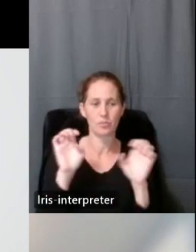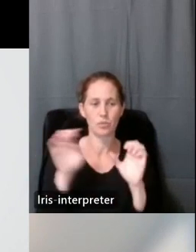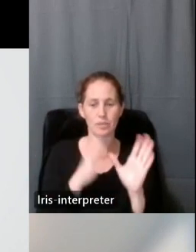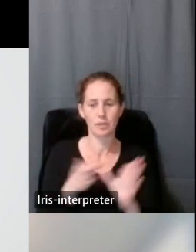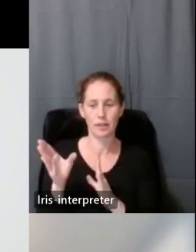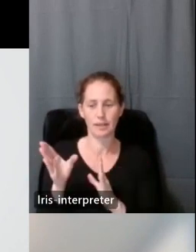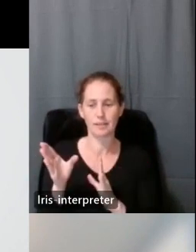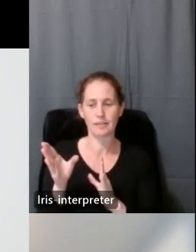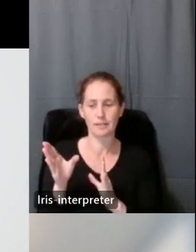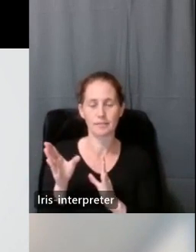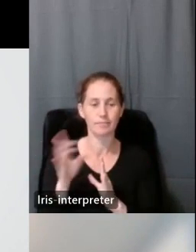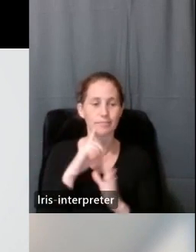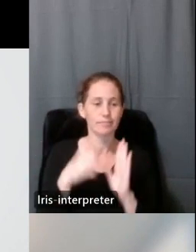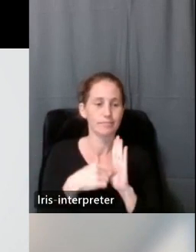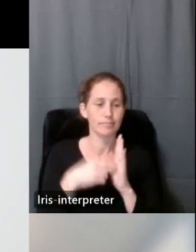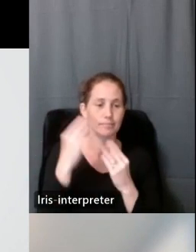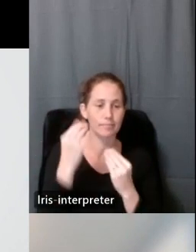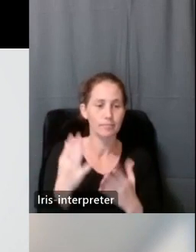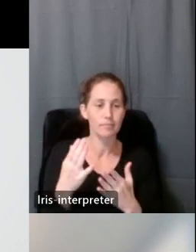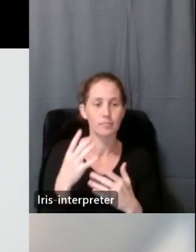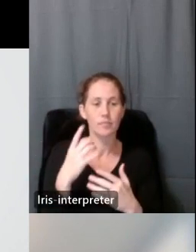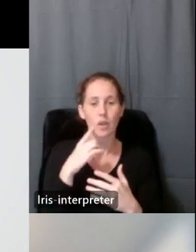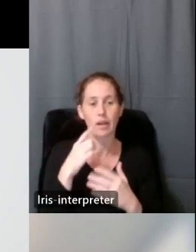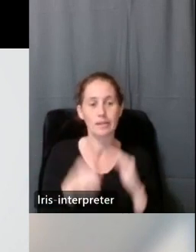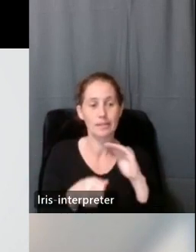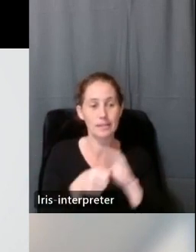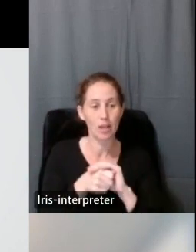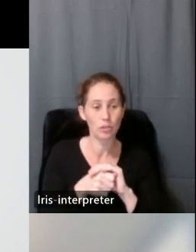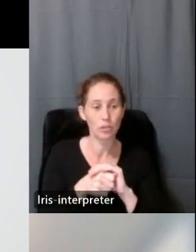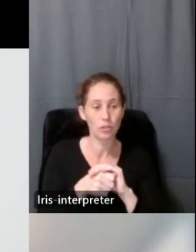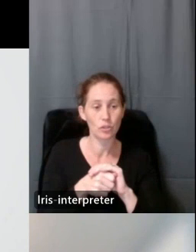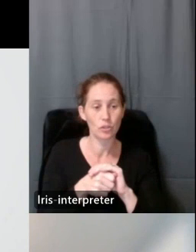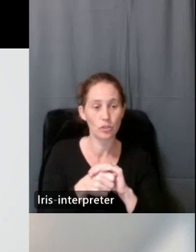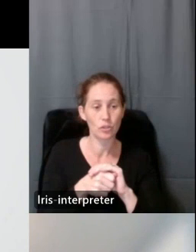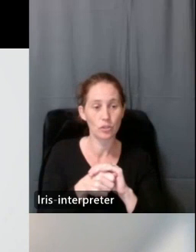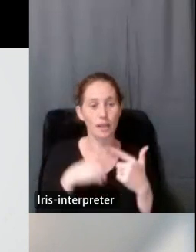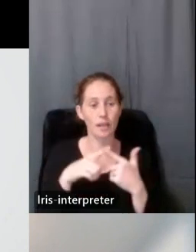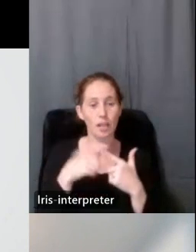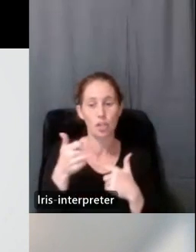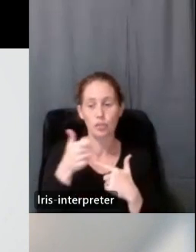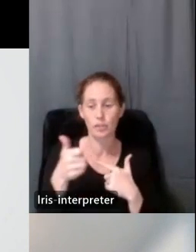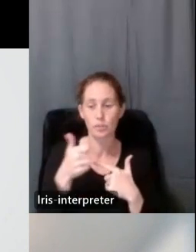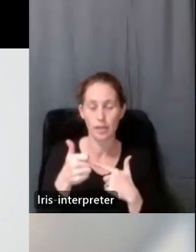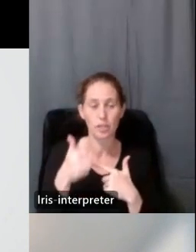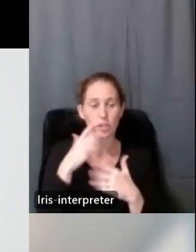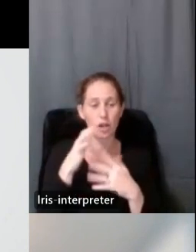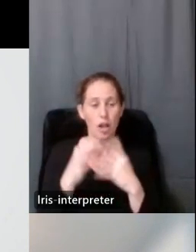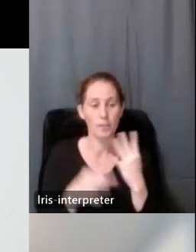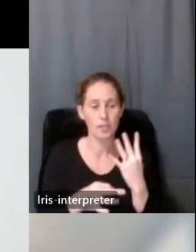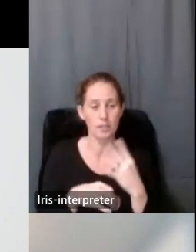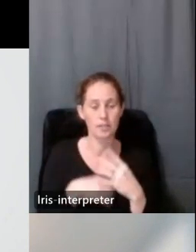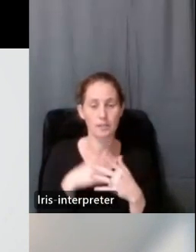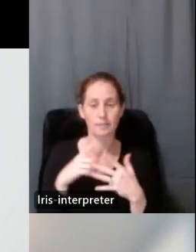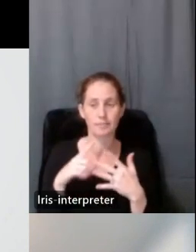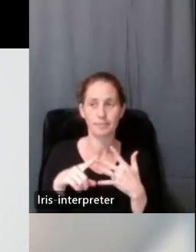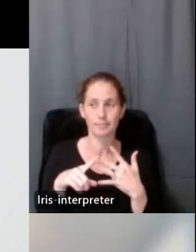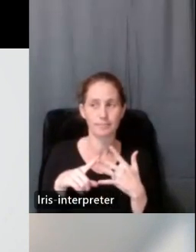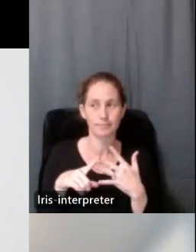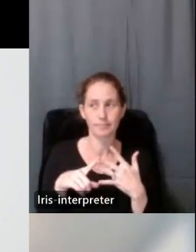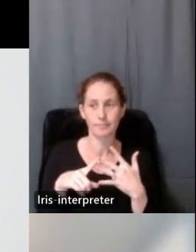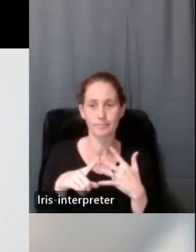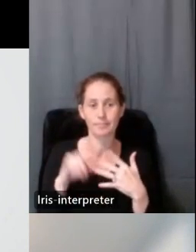plans, such as information on shelter availability, transportation options,